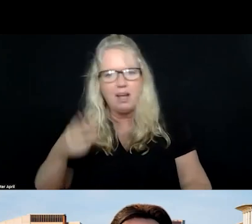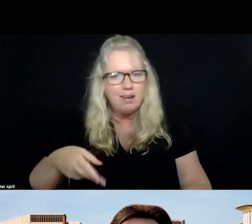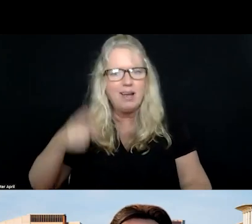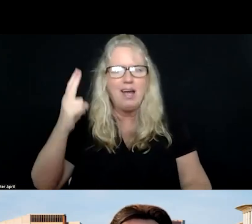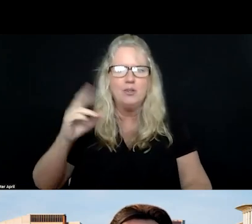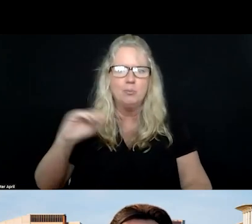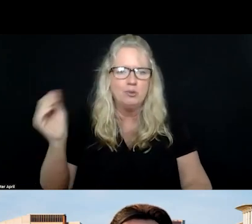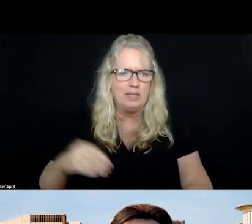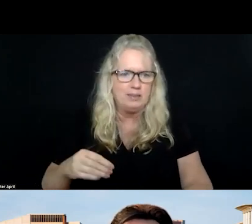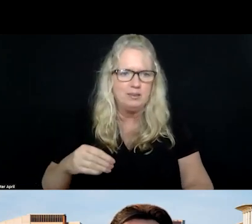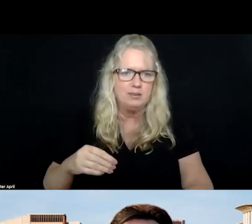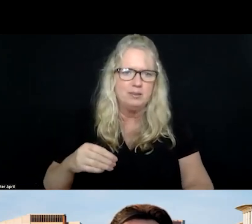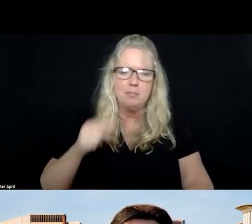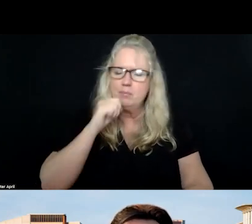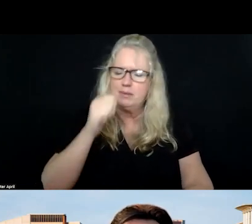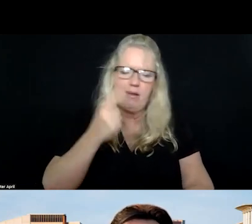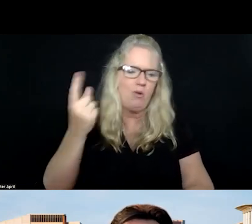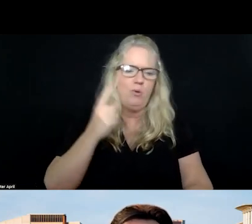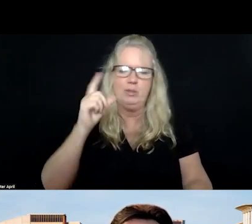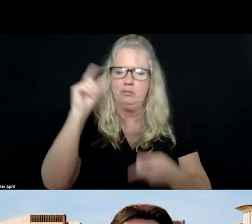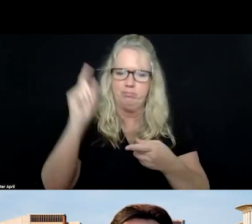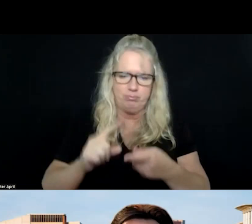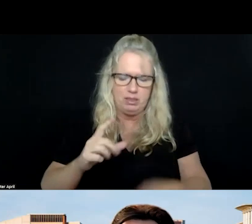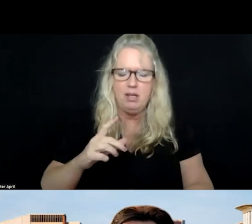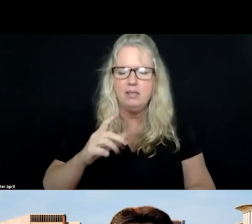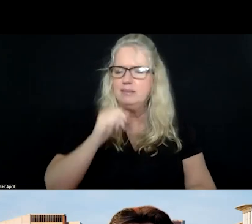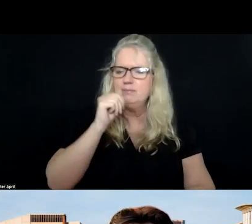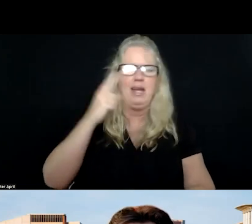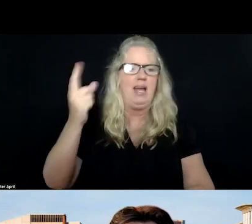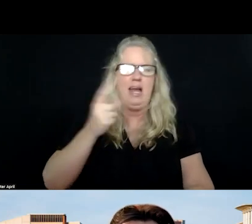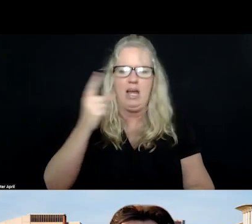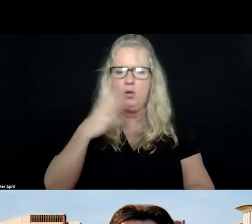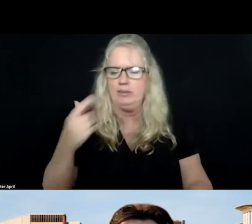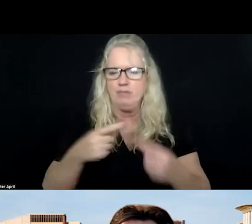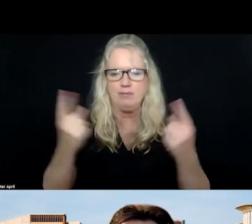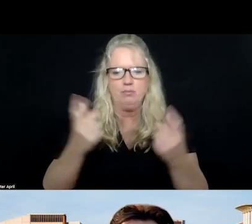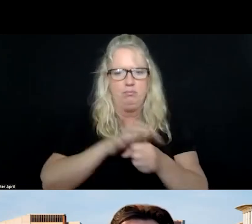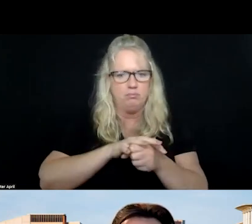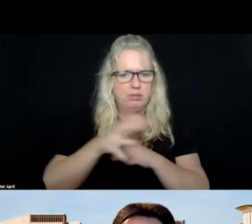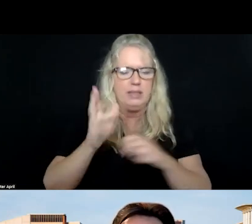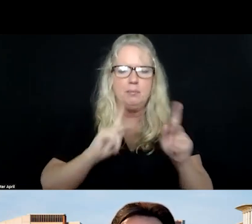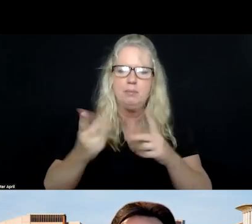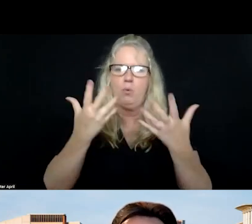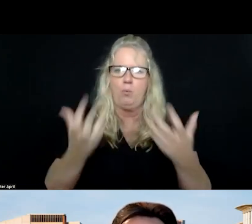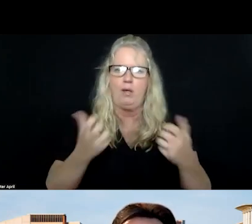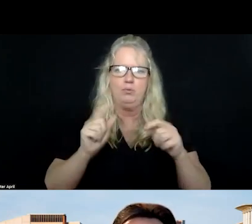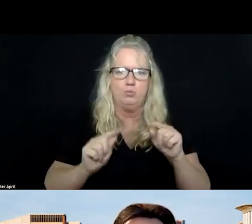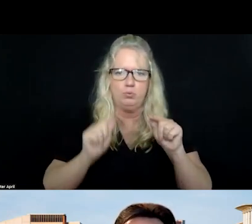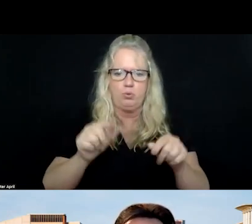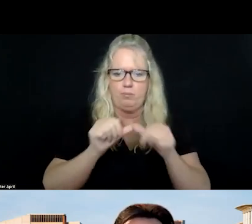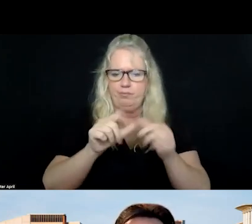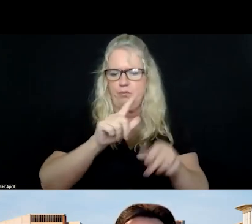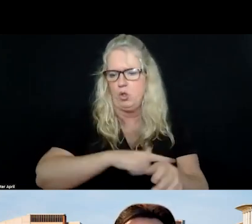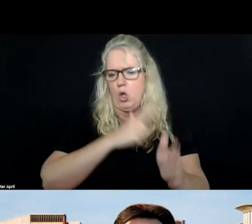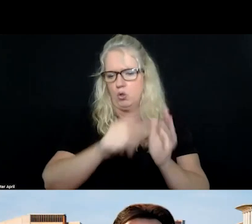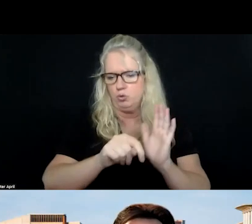but it's not always with a rapid reduction. They aren't always adverse effects. There are plenty of people who want to go off of their long-term opioid